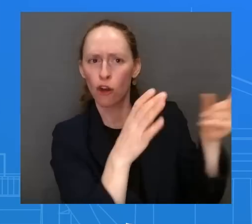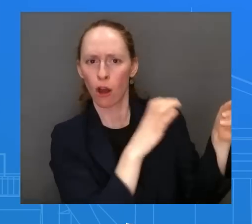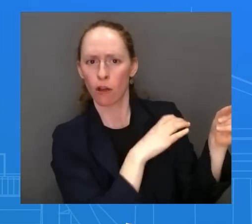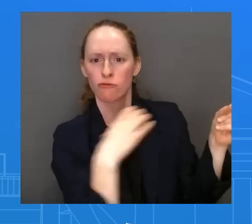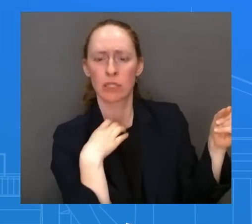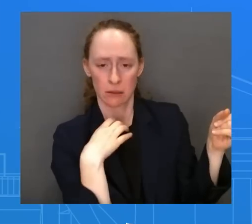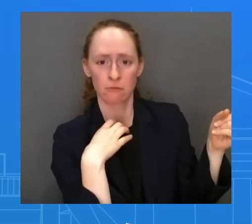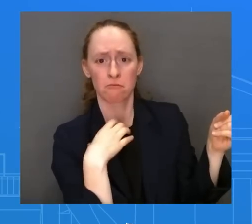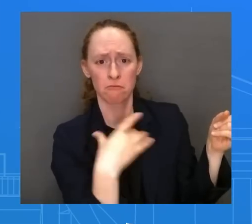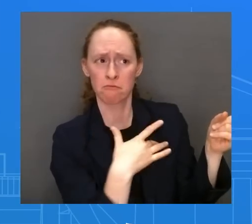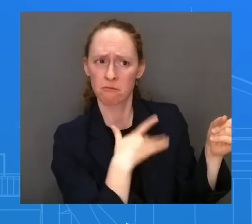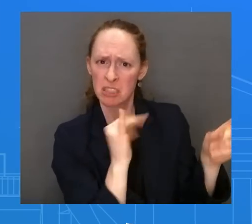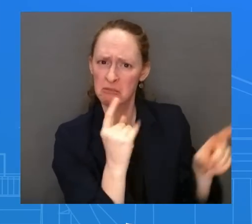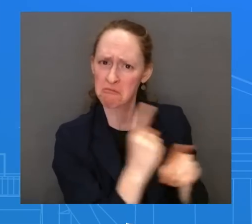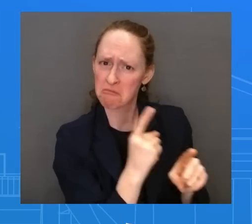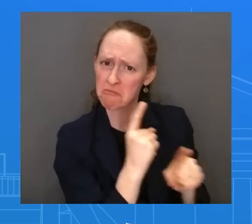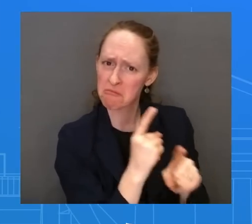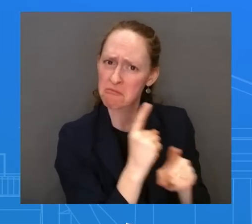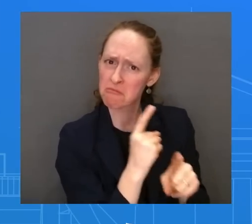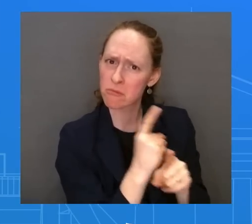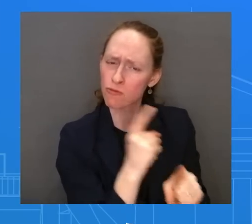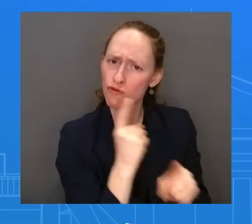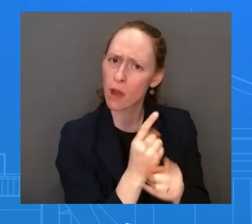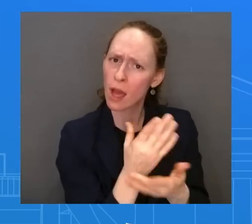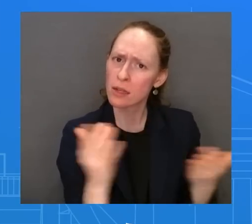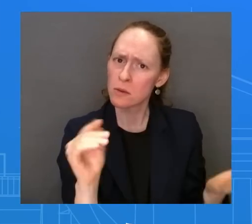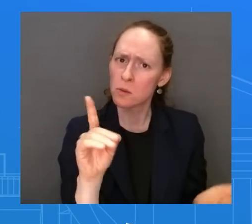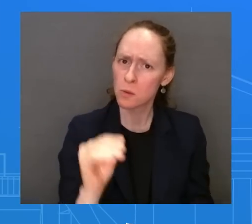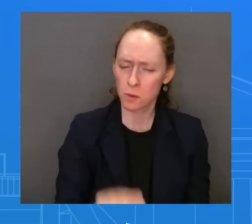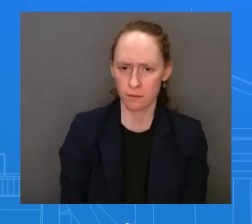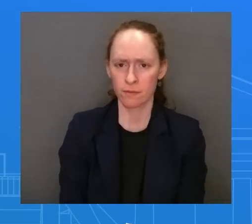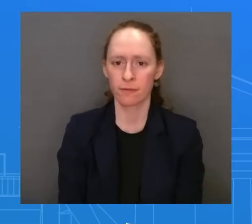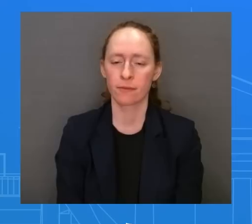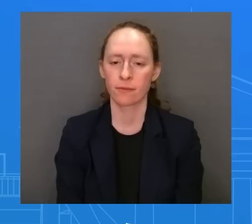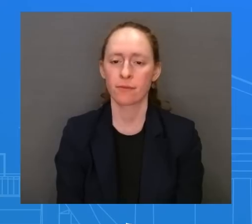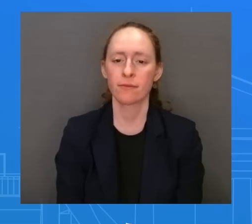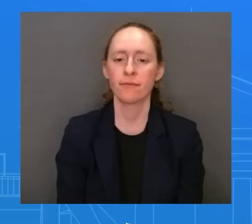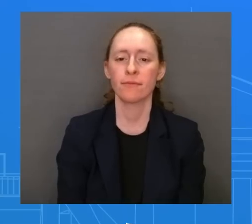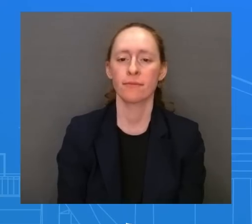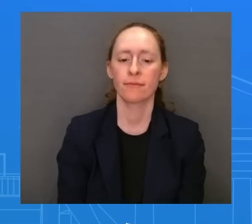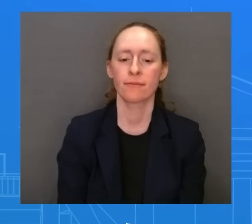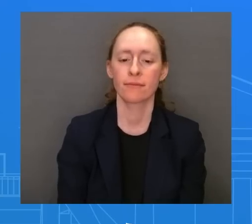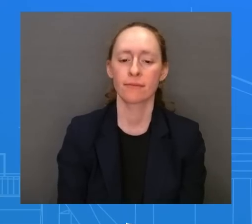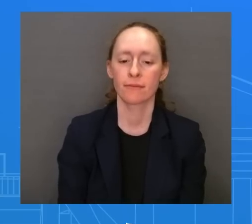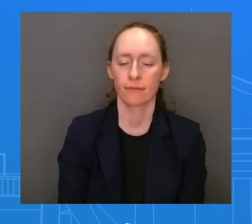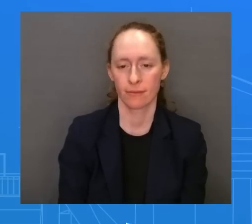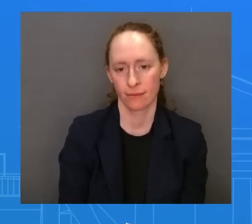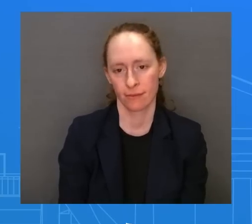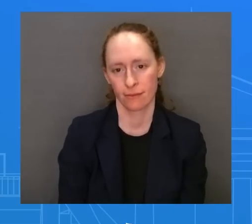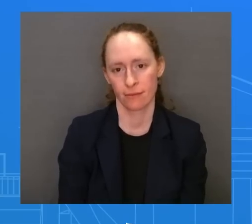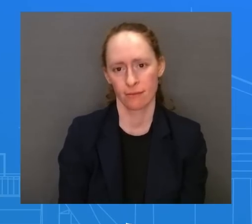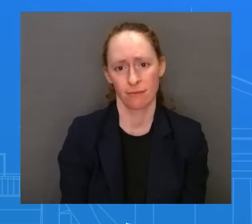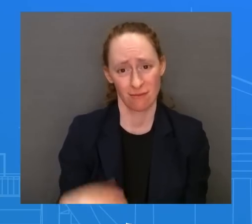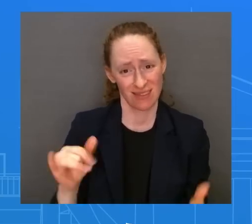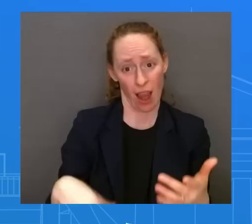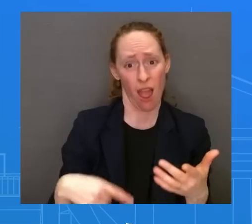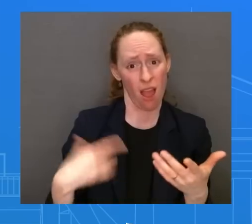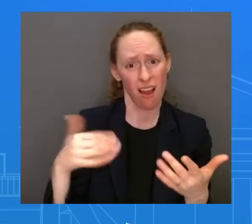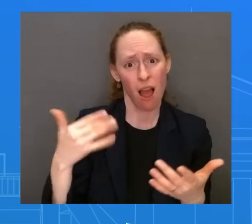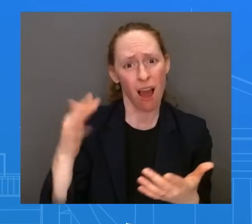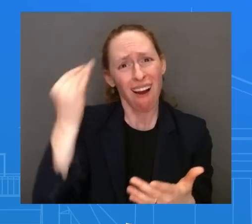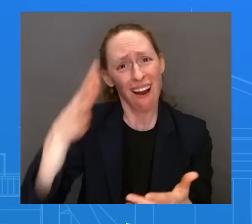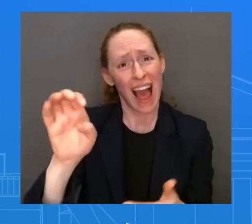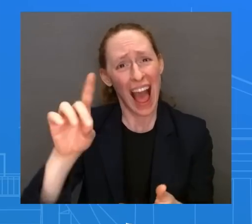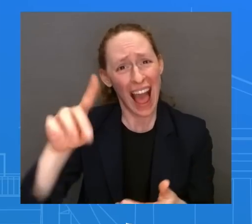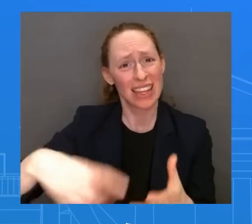today is the result and the culmination of an awful lot of work Ed no effort here to try to obfuscate